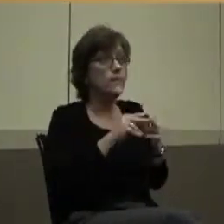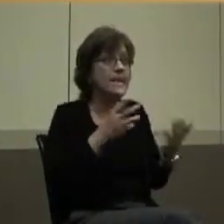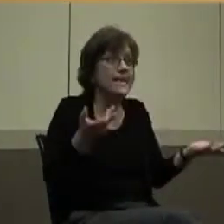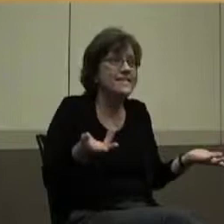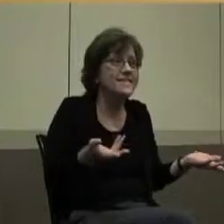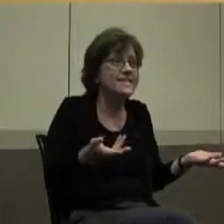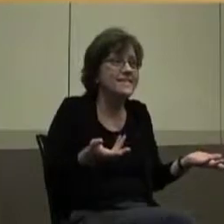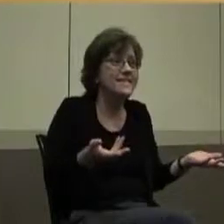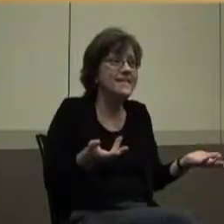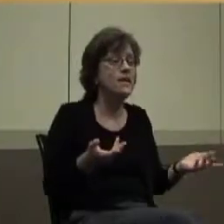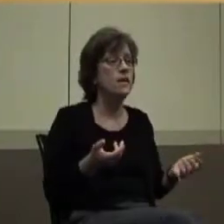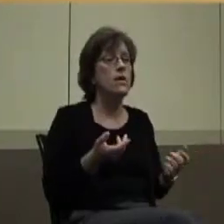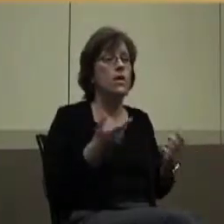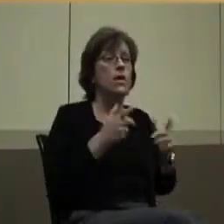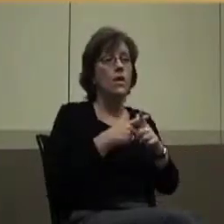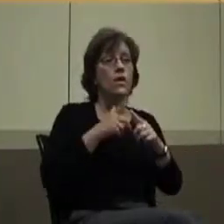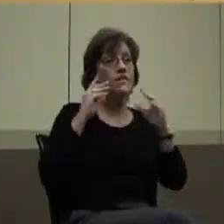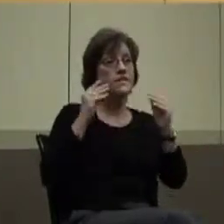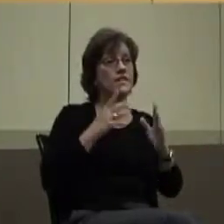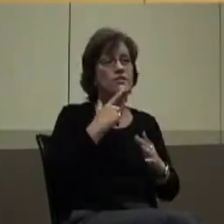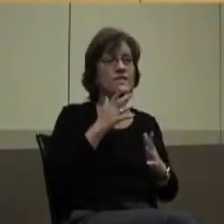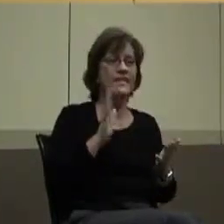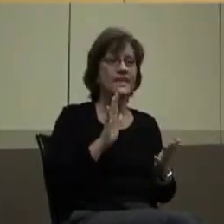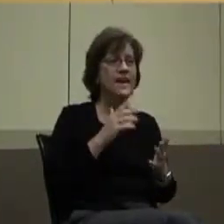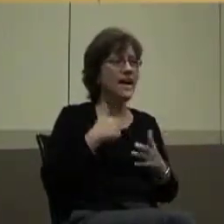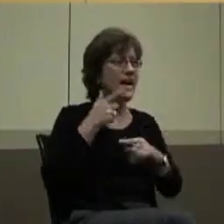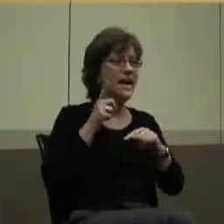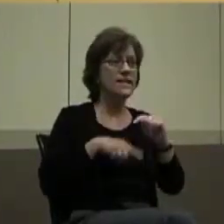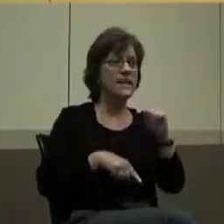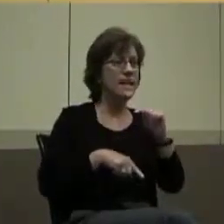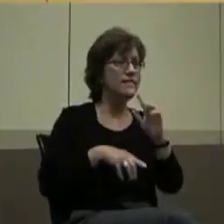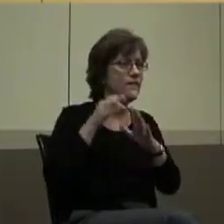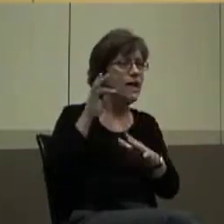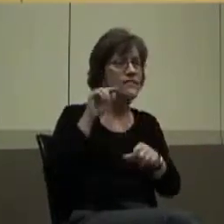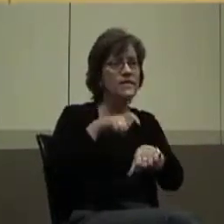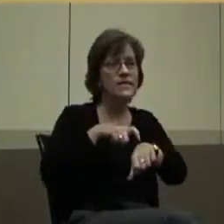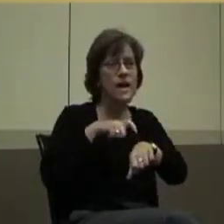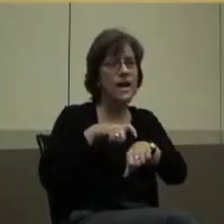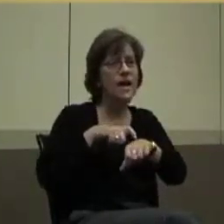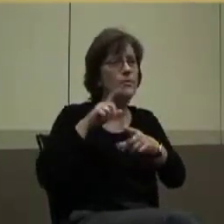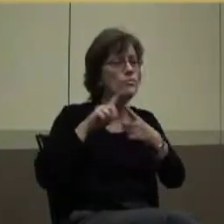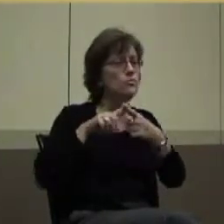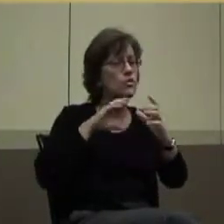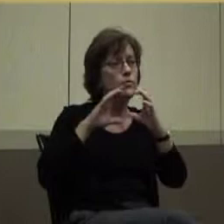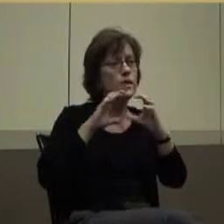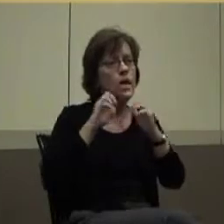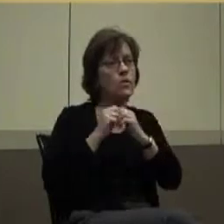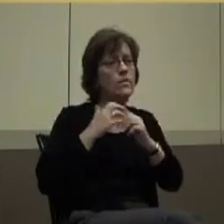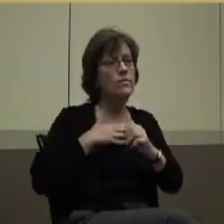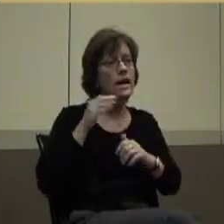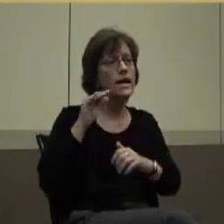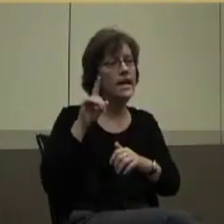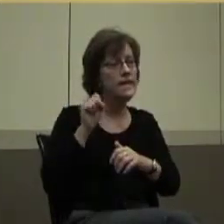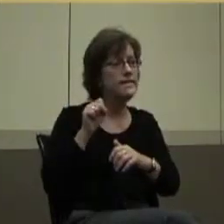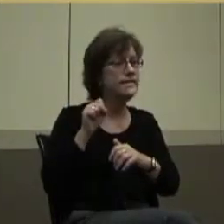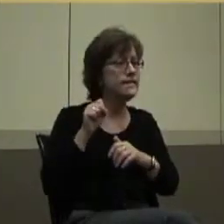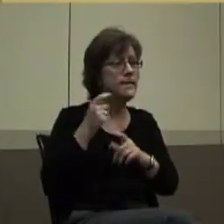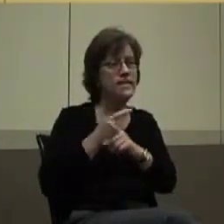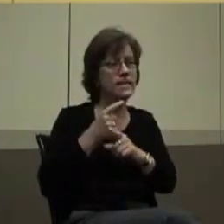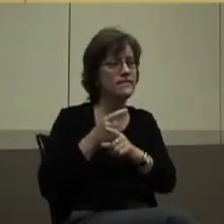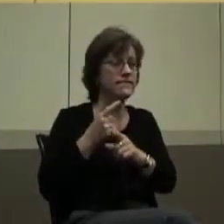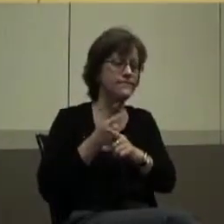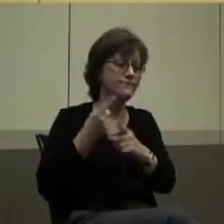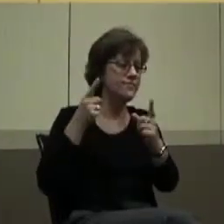meetings. Or it could have been the teacher saying, I'm not able to find the time to communicate with my aides